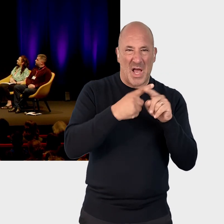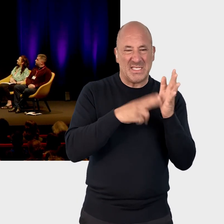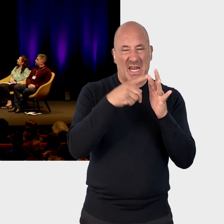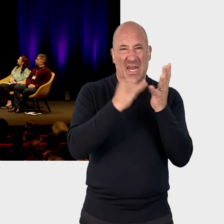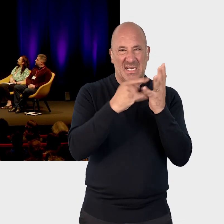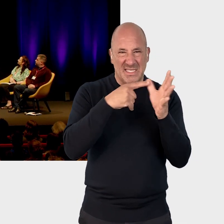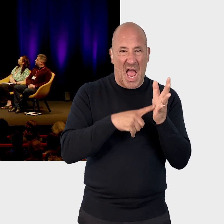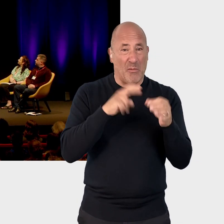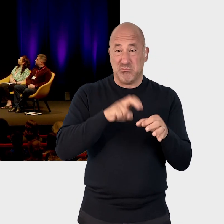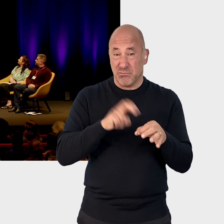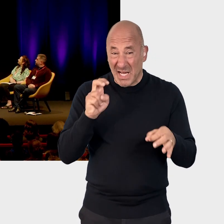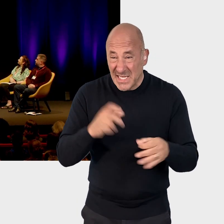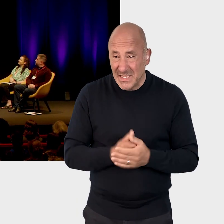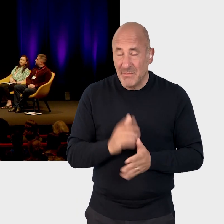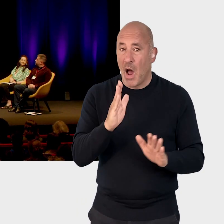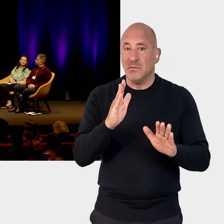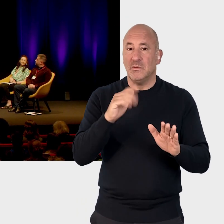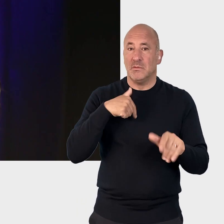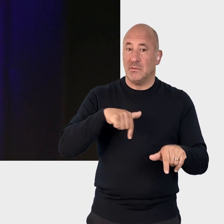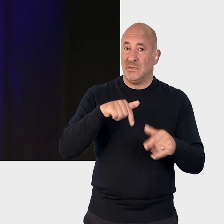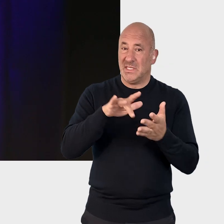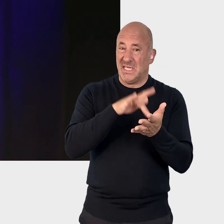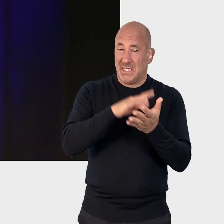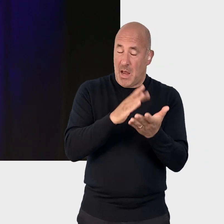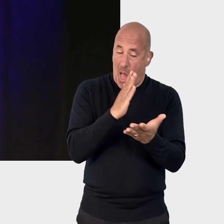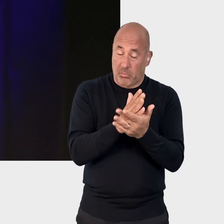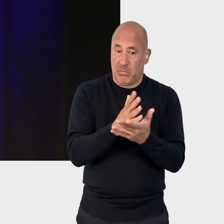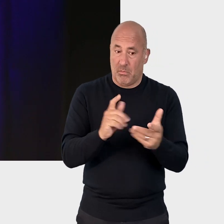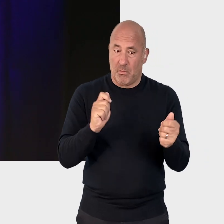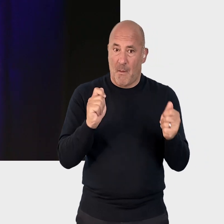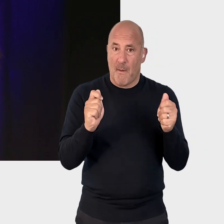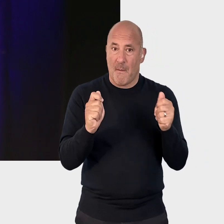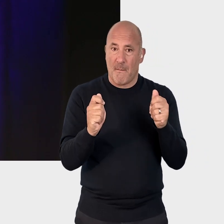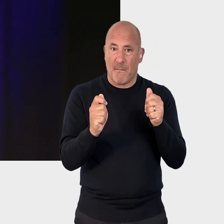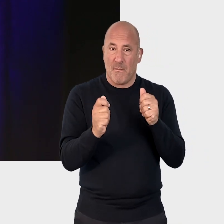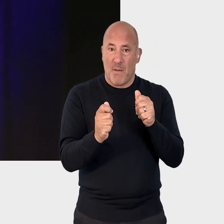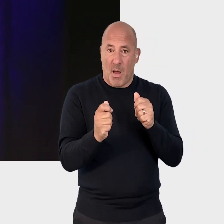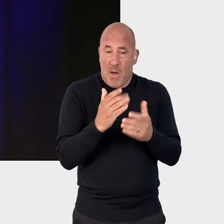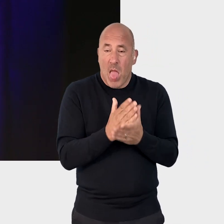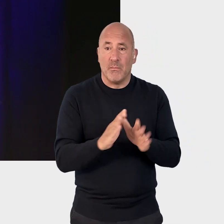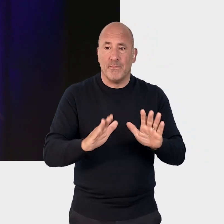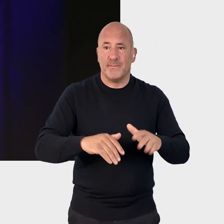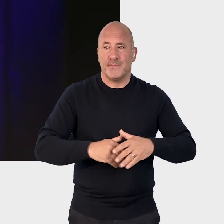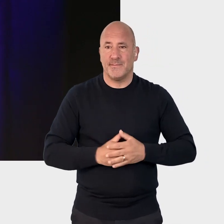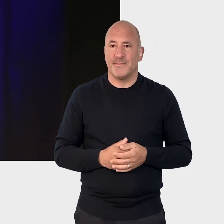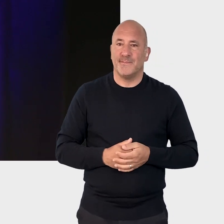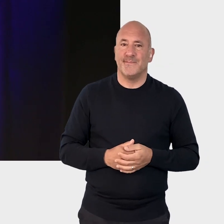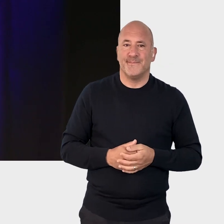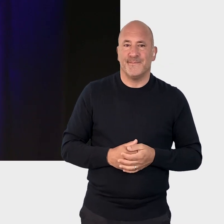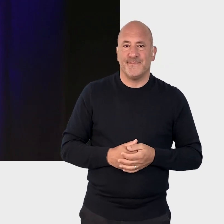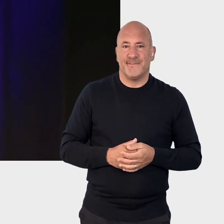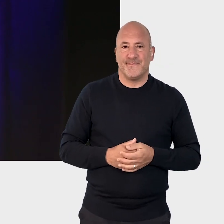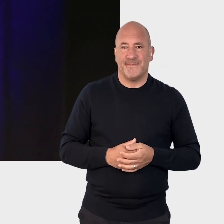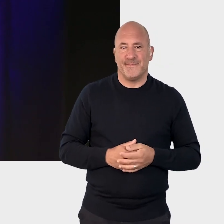shipbuilding, the coal pits, Pyrex, Nissan, Brexit. But Sunderland is actually a